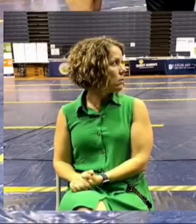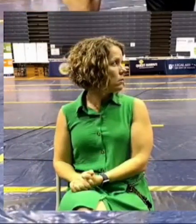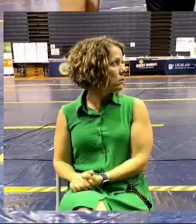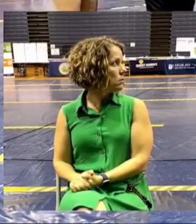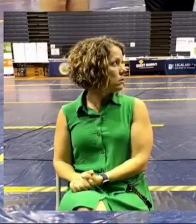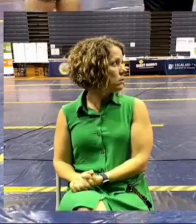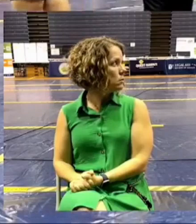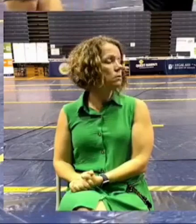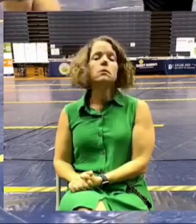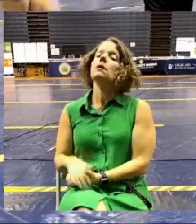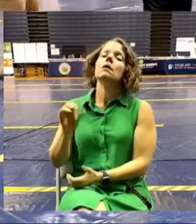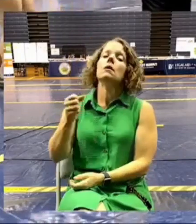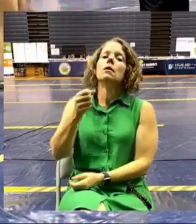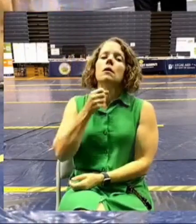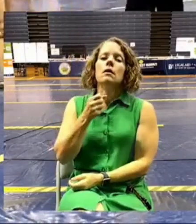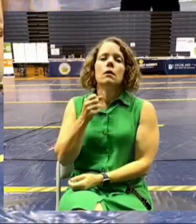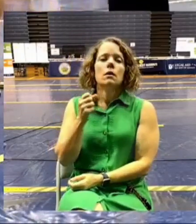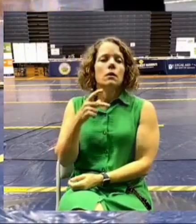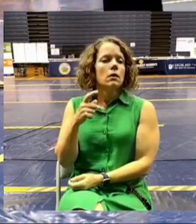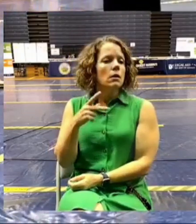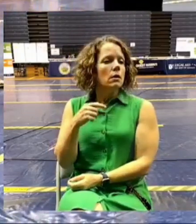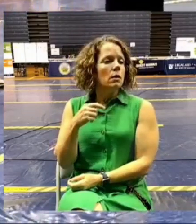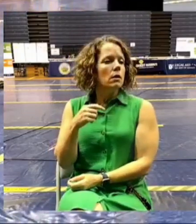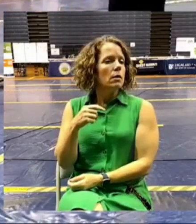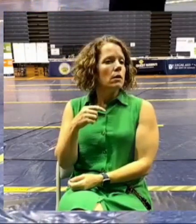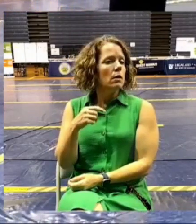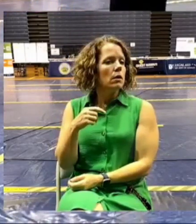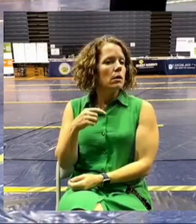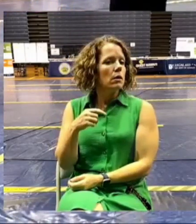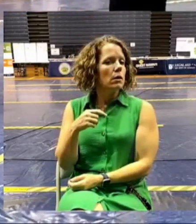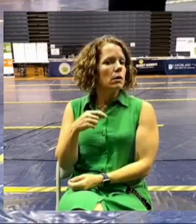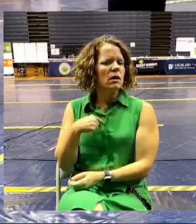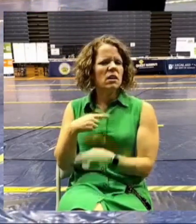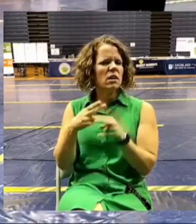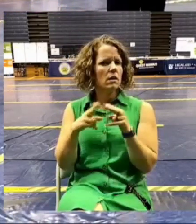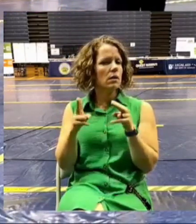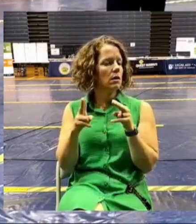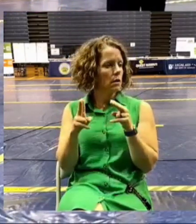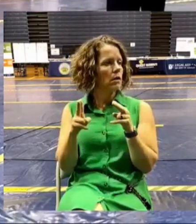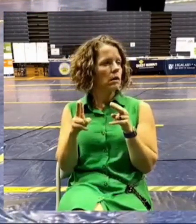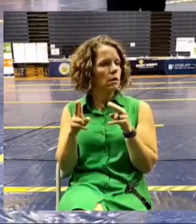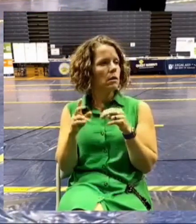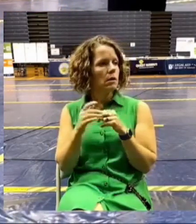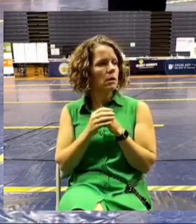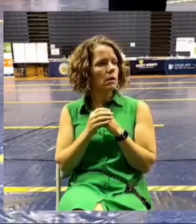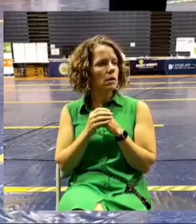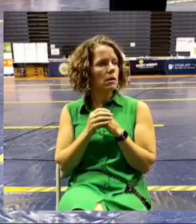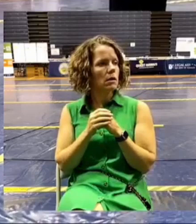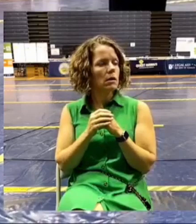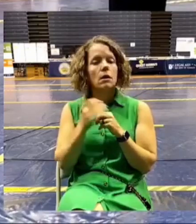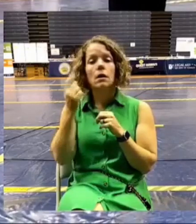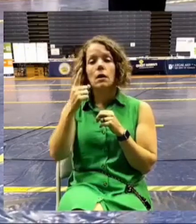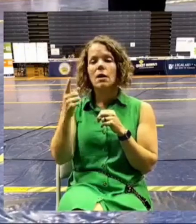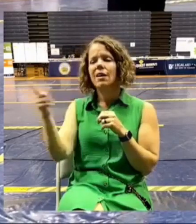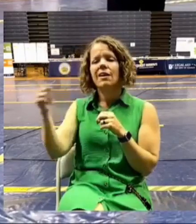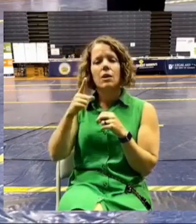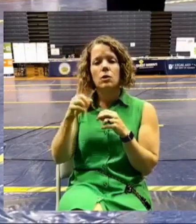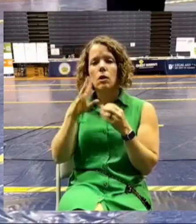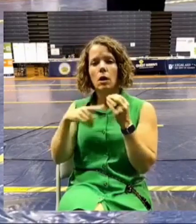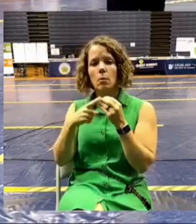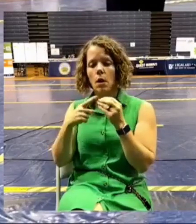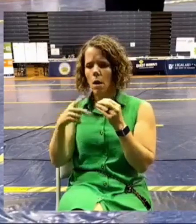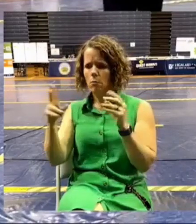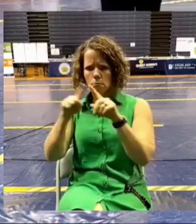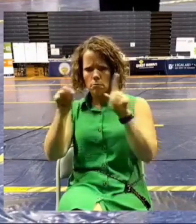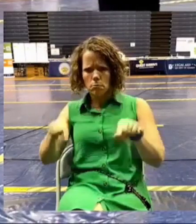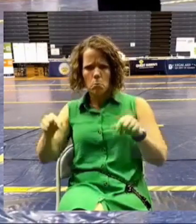it? Okay. Mayor, Josiah is also. Okay, sorry. But I just wanted to say a couple of things. When we talk about permit, you're talking about rebuilding